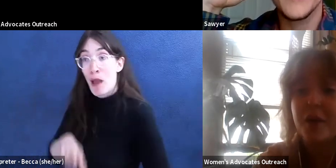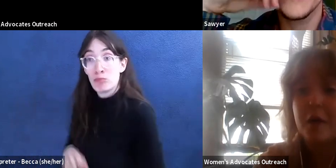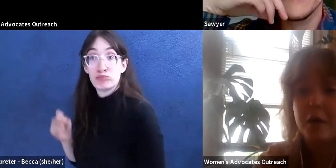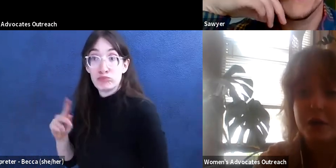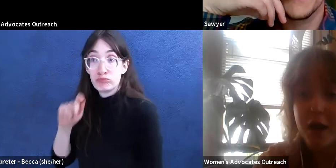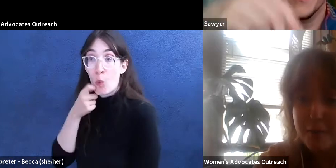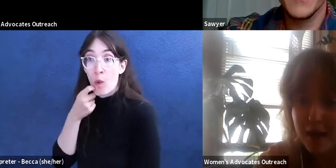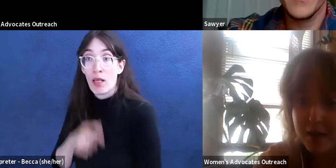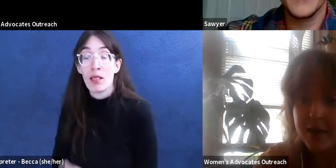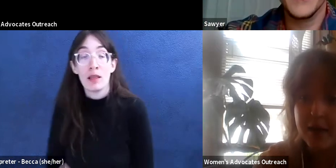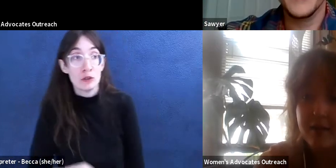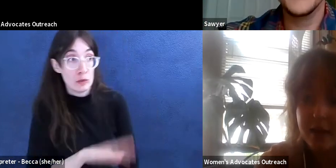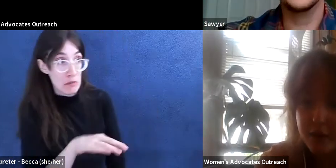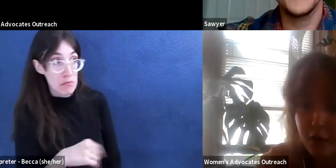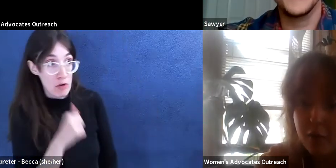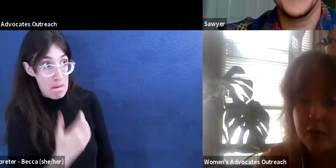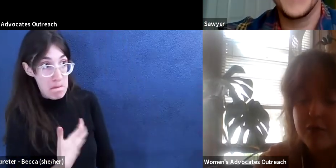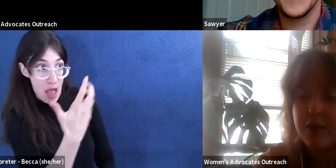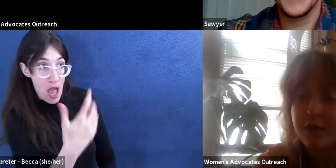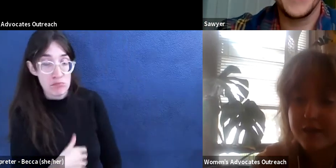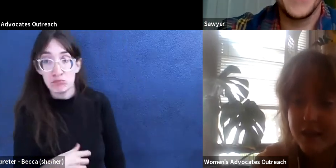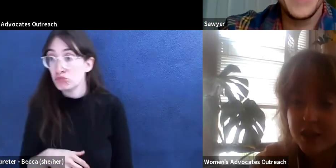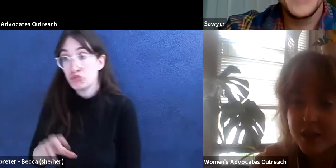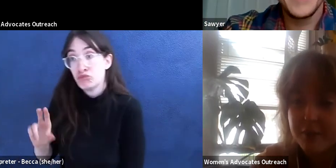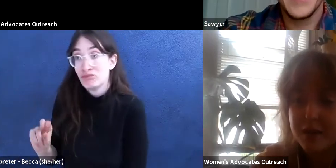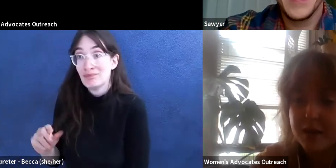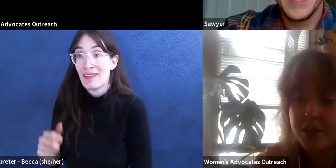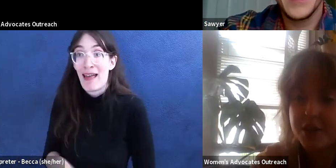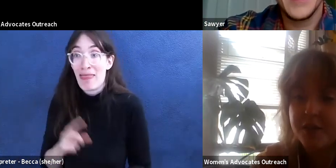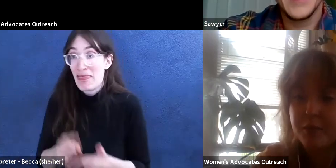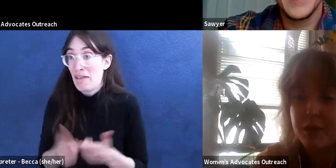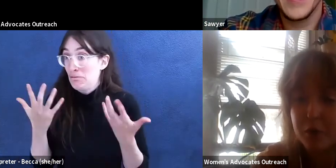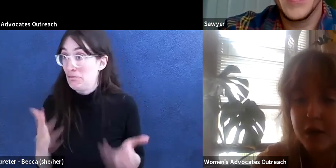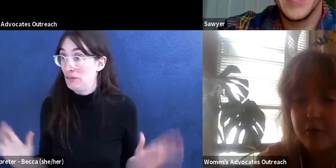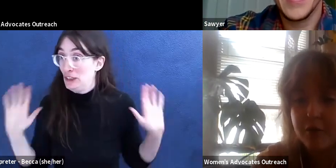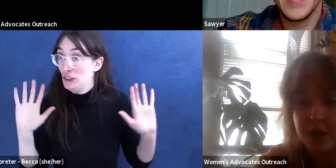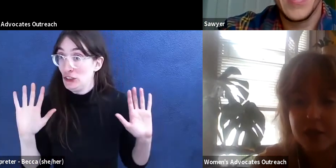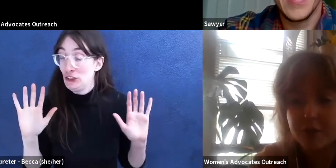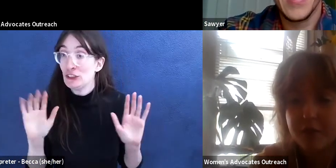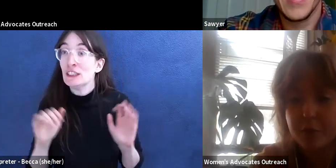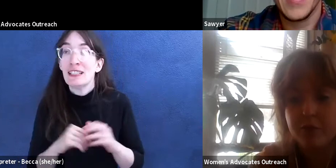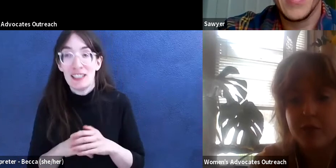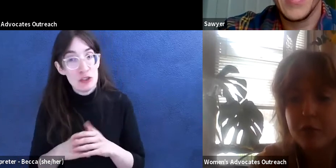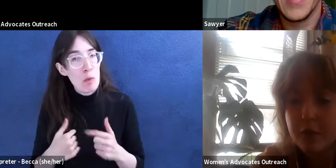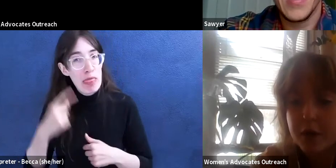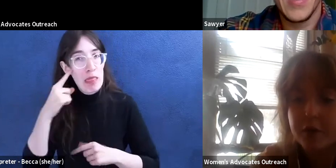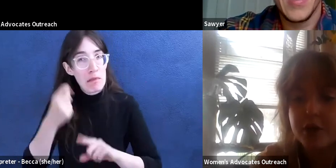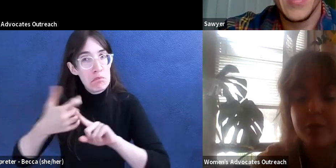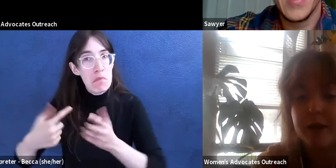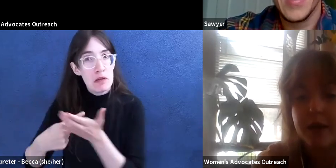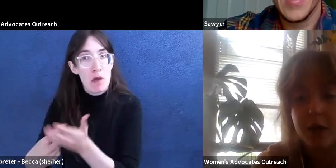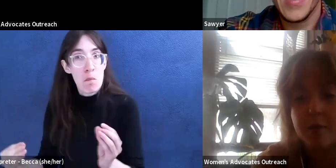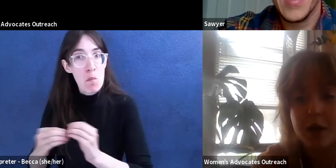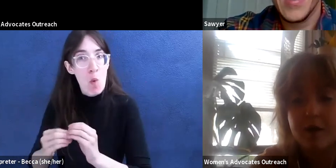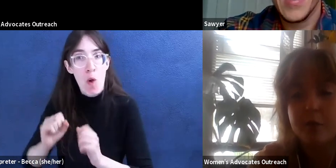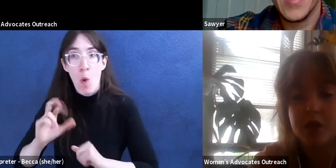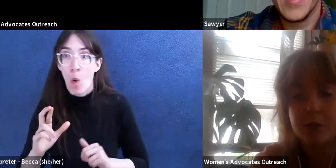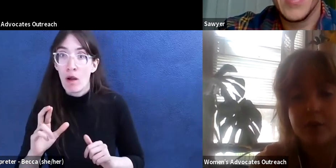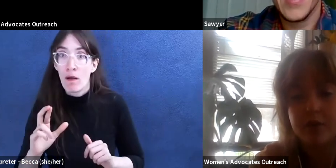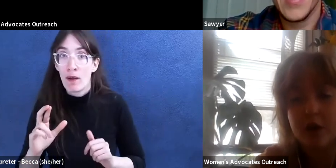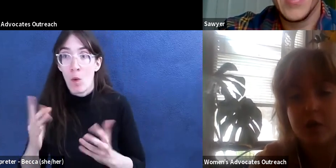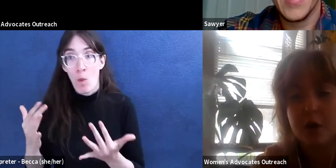birthday present is, because that's going to be a surprise. Or we're having like a surprise party for so and so, so we don't want to we want